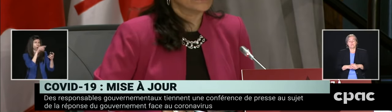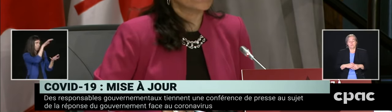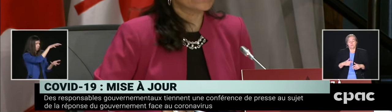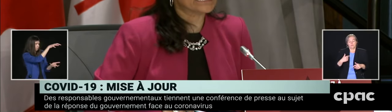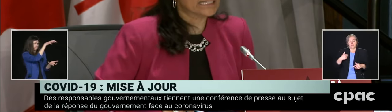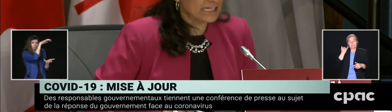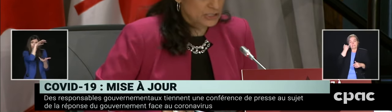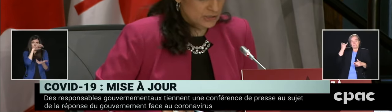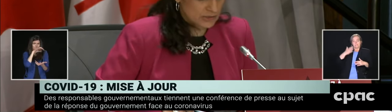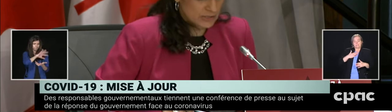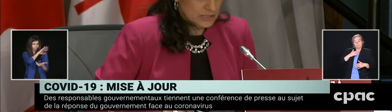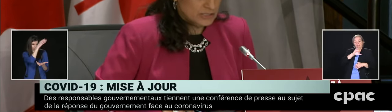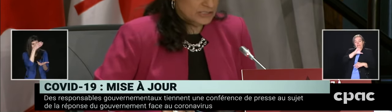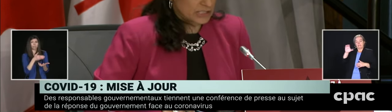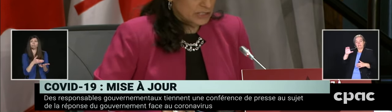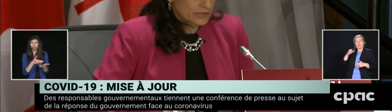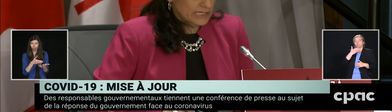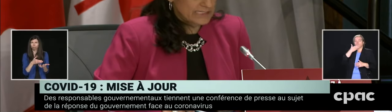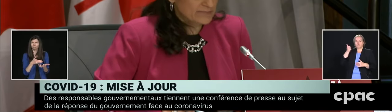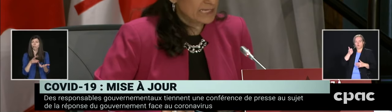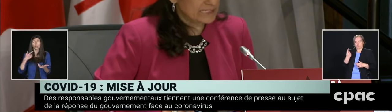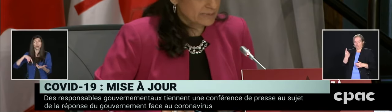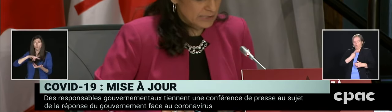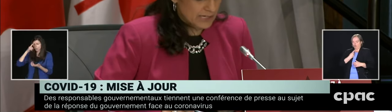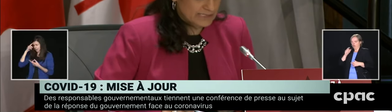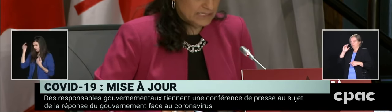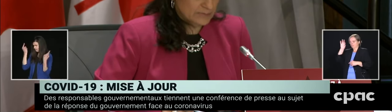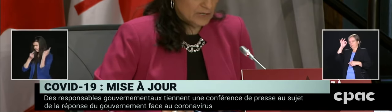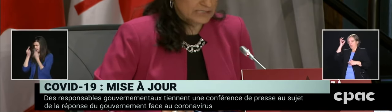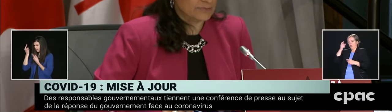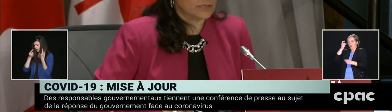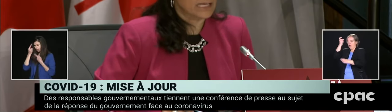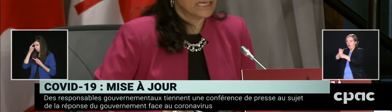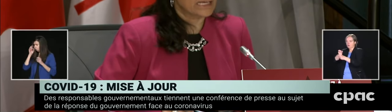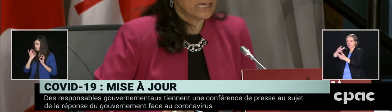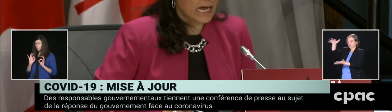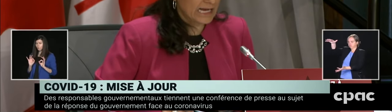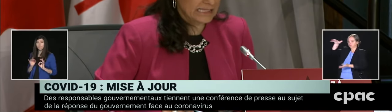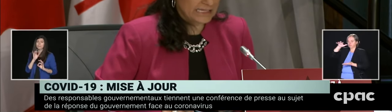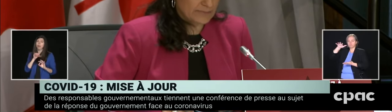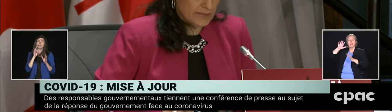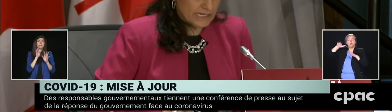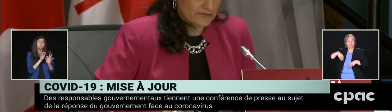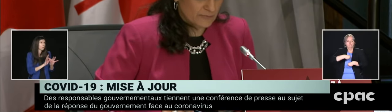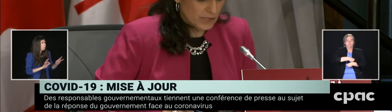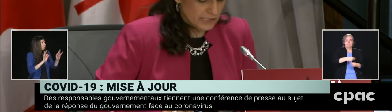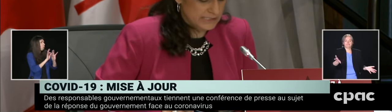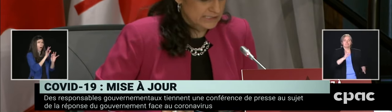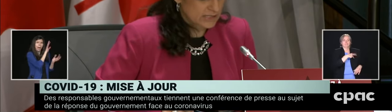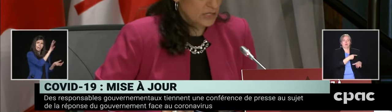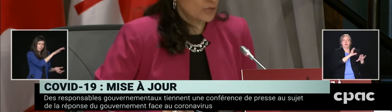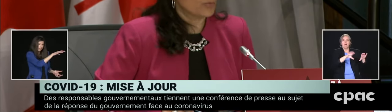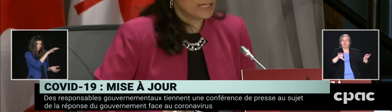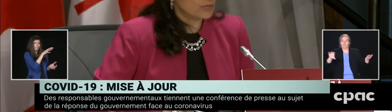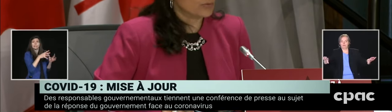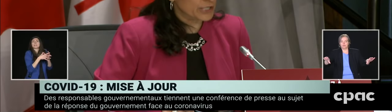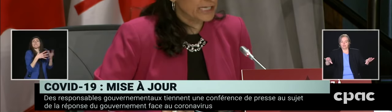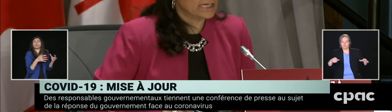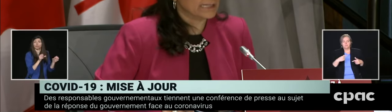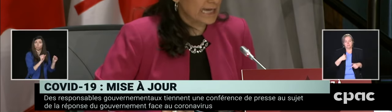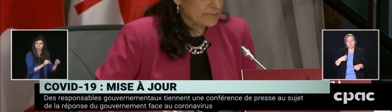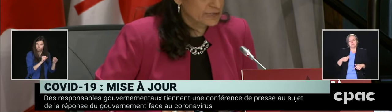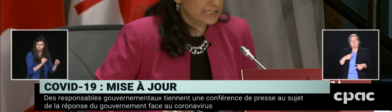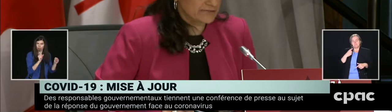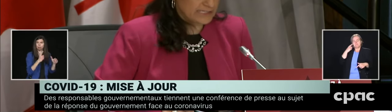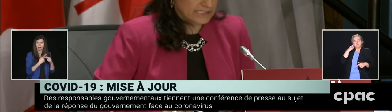consider essential to securing as many supplies as possible in highly competitive markets. We are